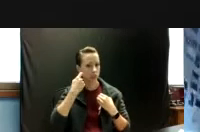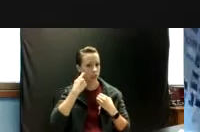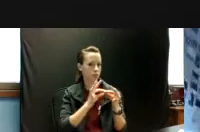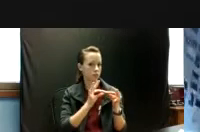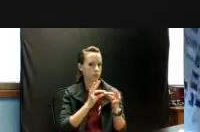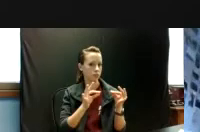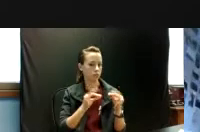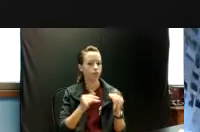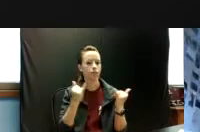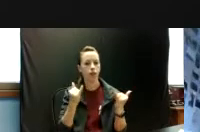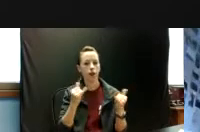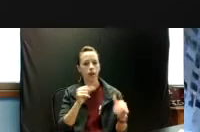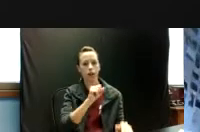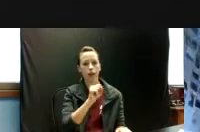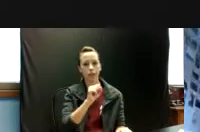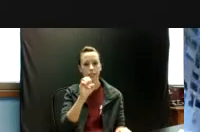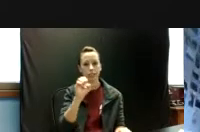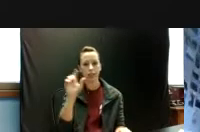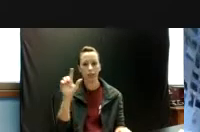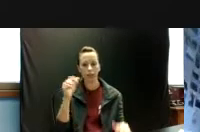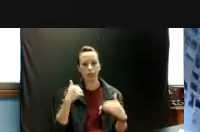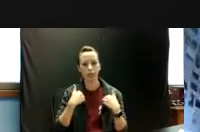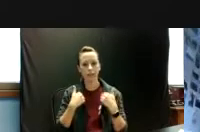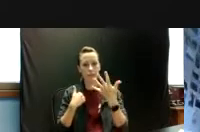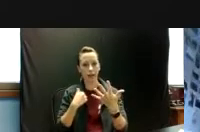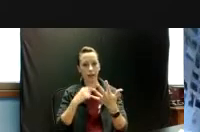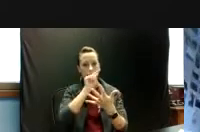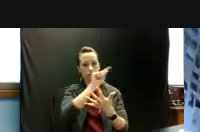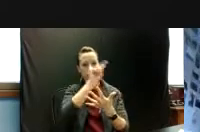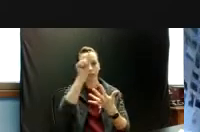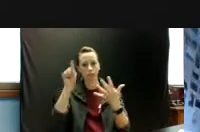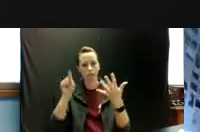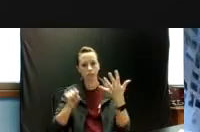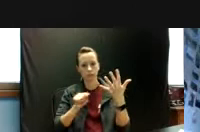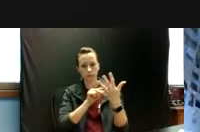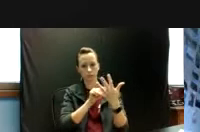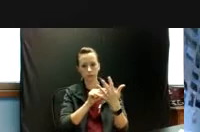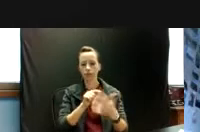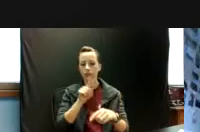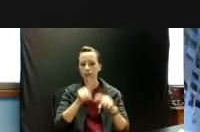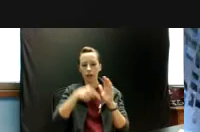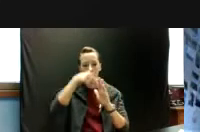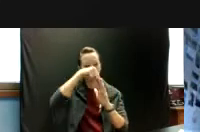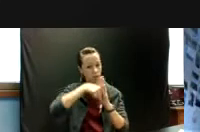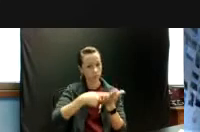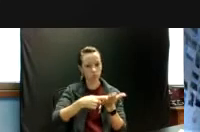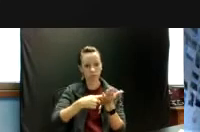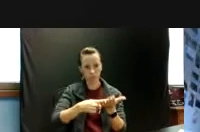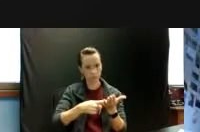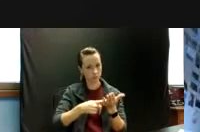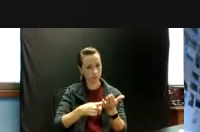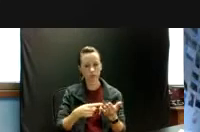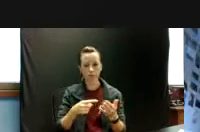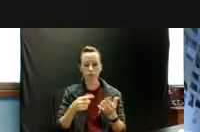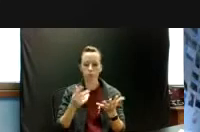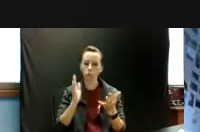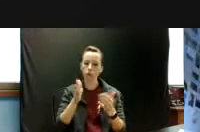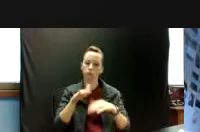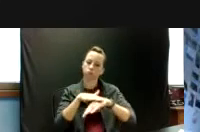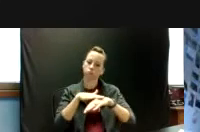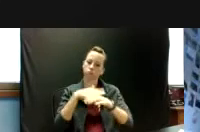SEL, there are five components. We're not going to be able to get as in-depth as I'd like to on all five components, but we need our students to learn